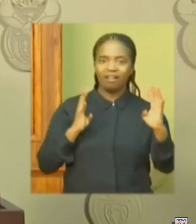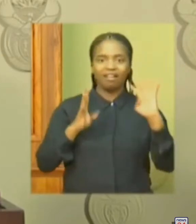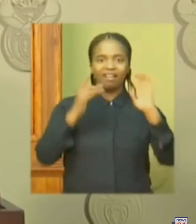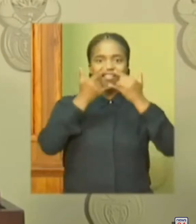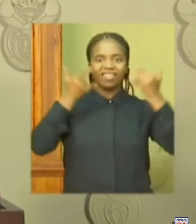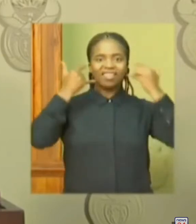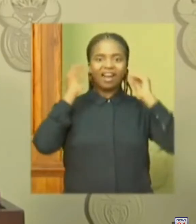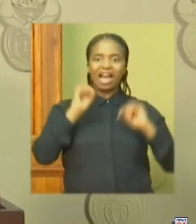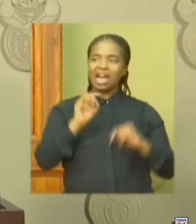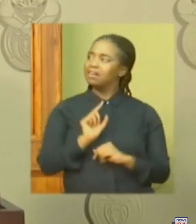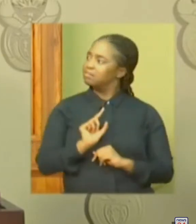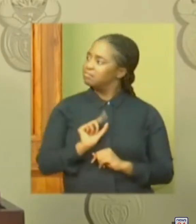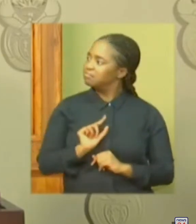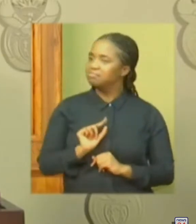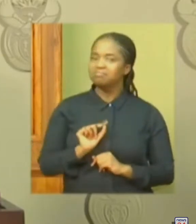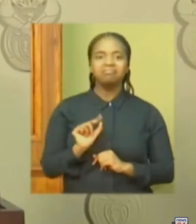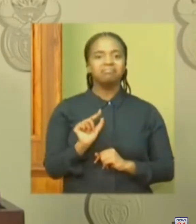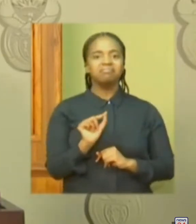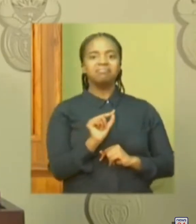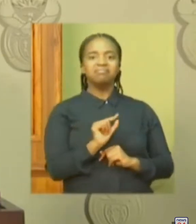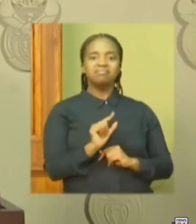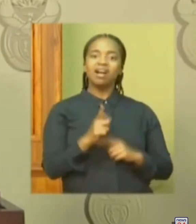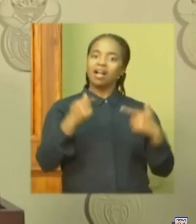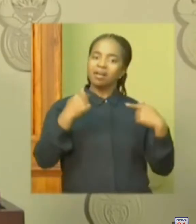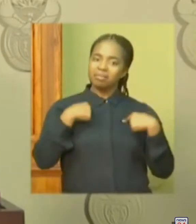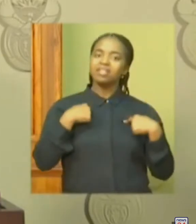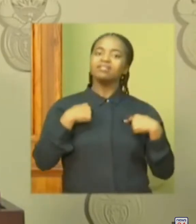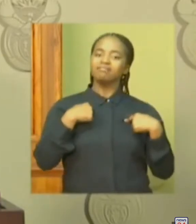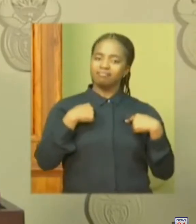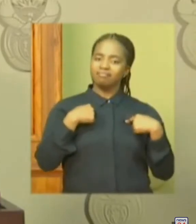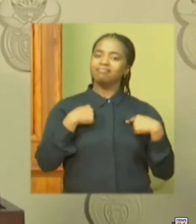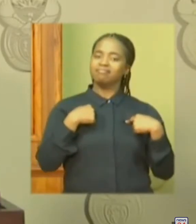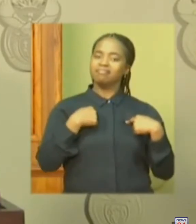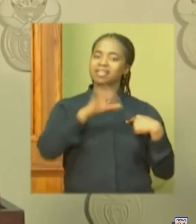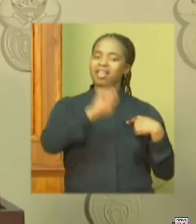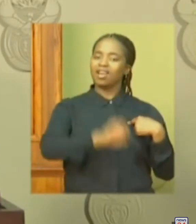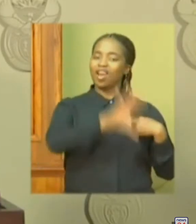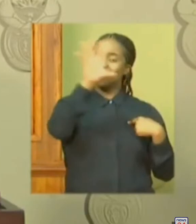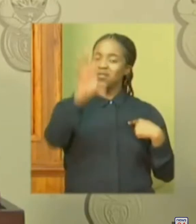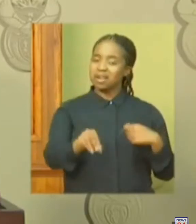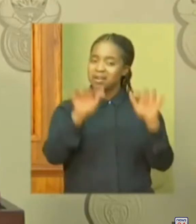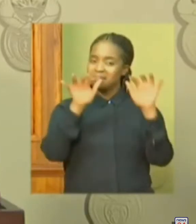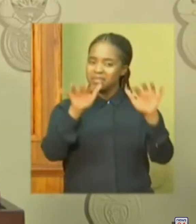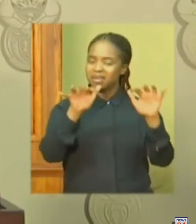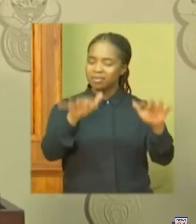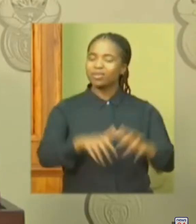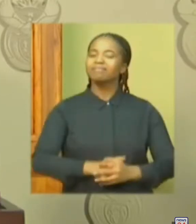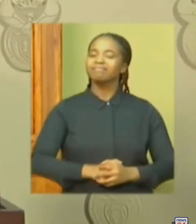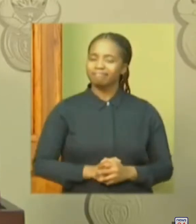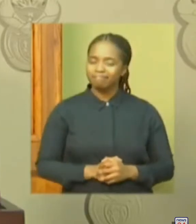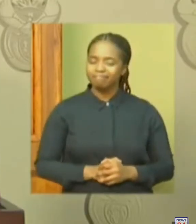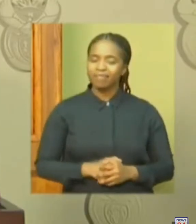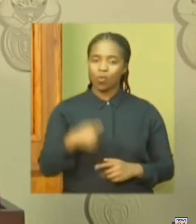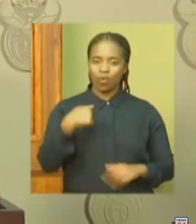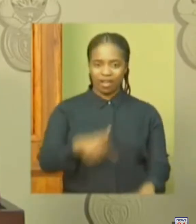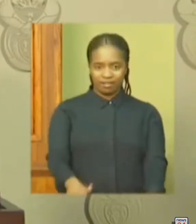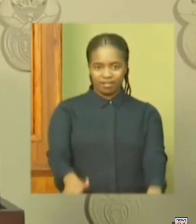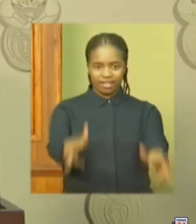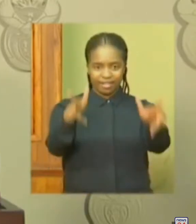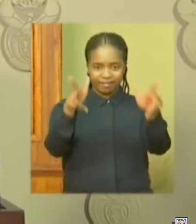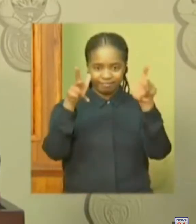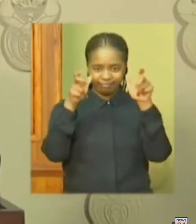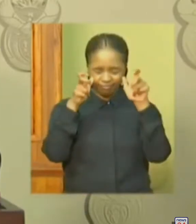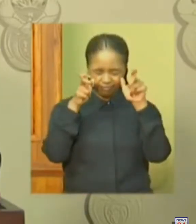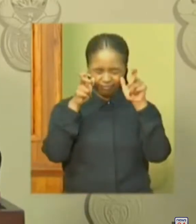masks. And it was then that I really realized that South Africans have taken the message of